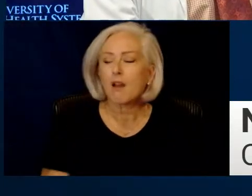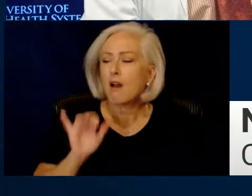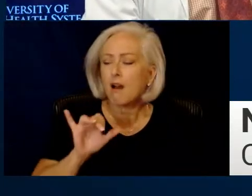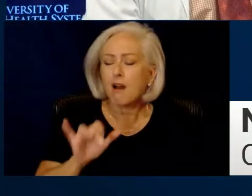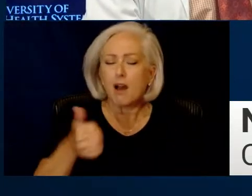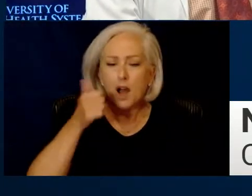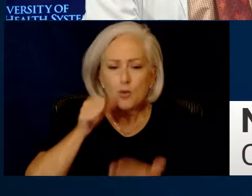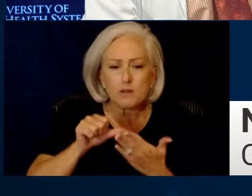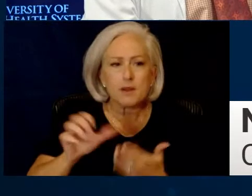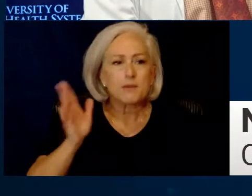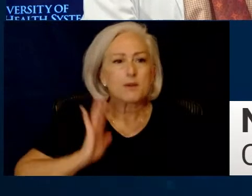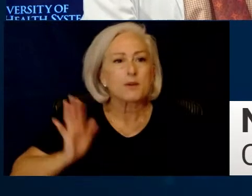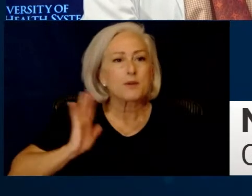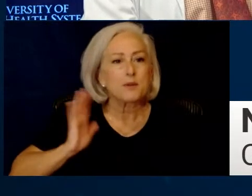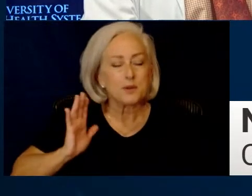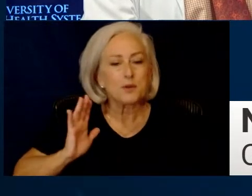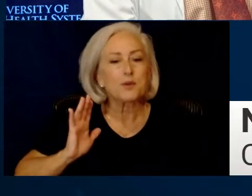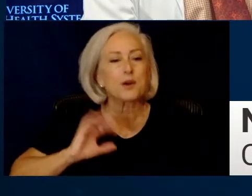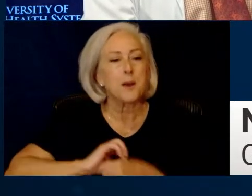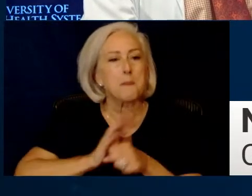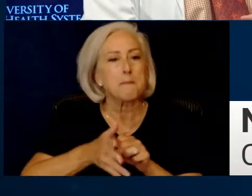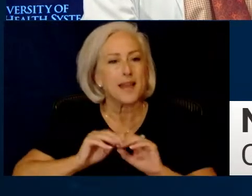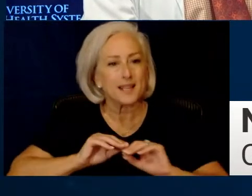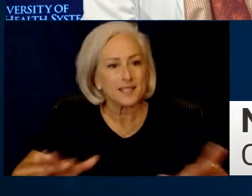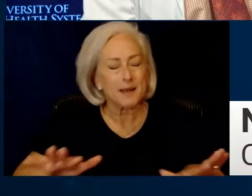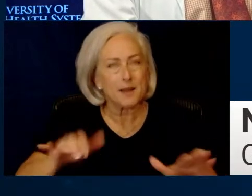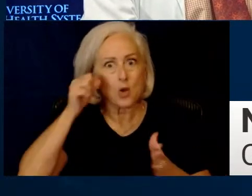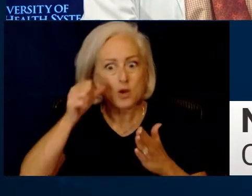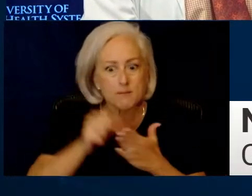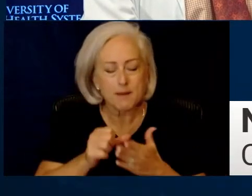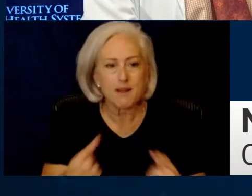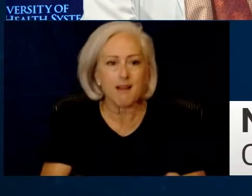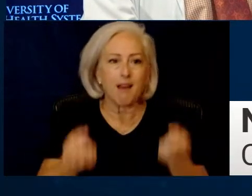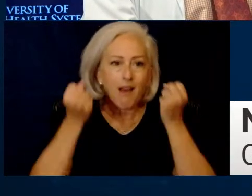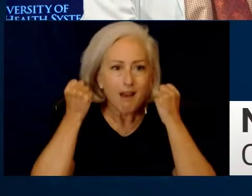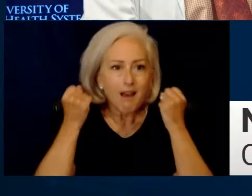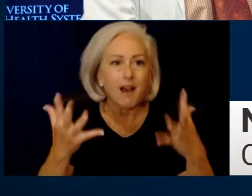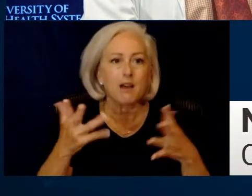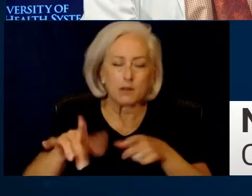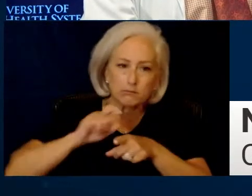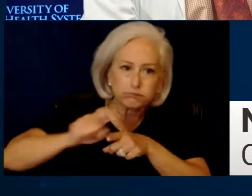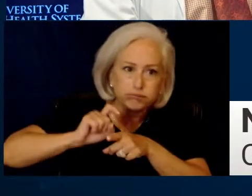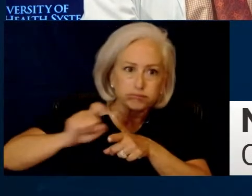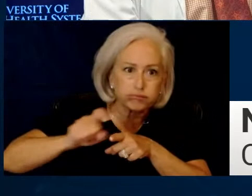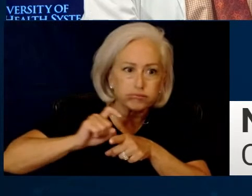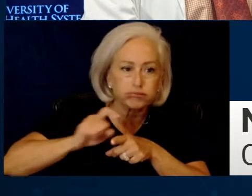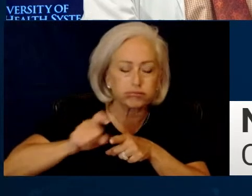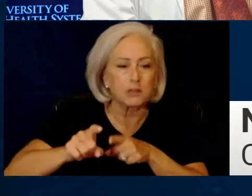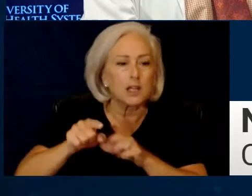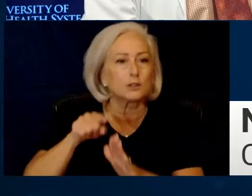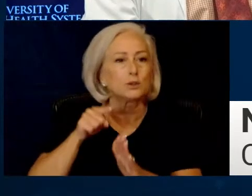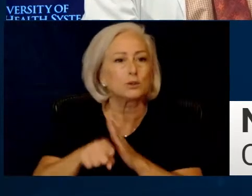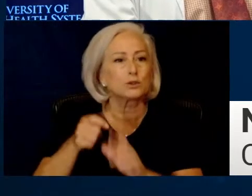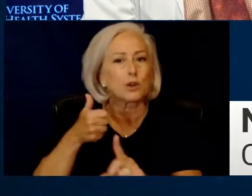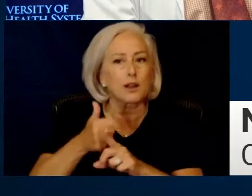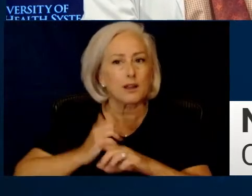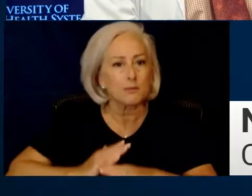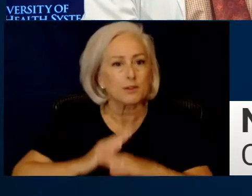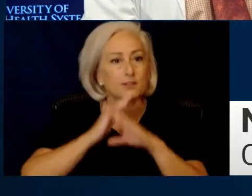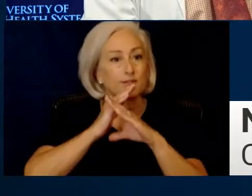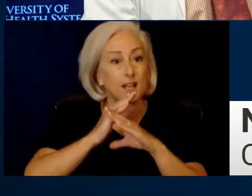the suicide calls or the calls into the suicide prevention line that we used to have had gone up like 100